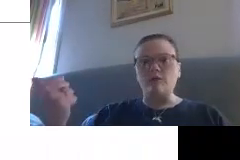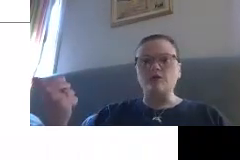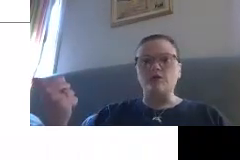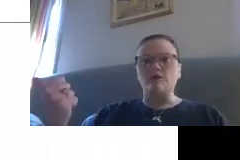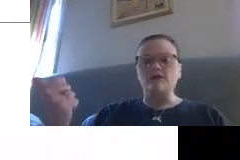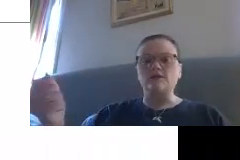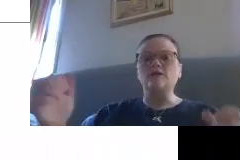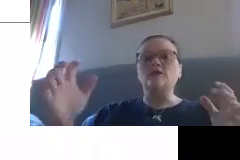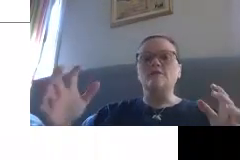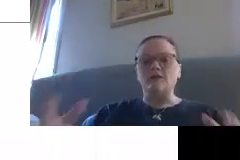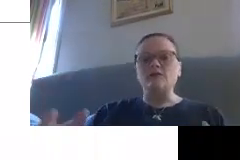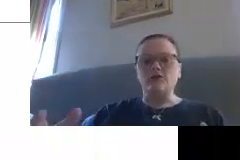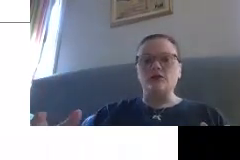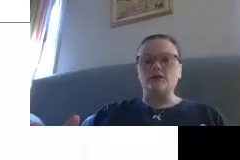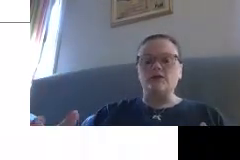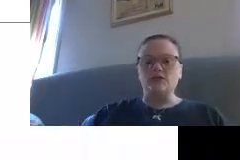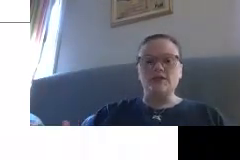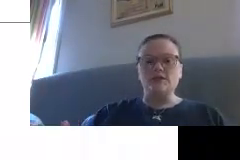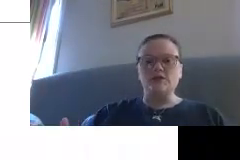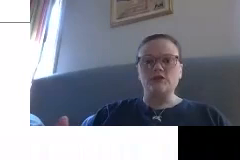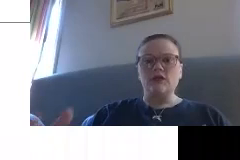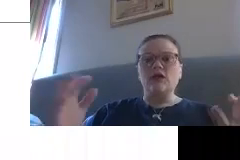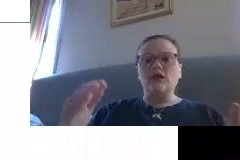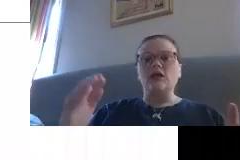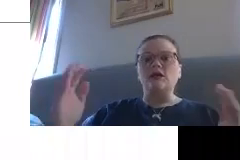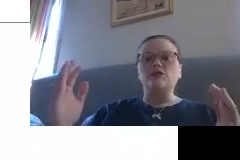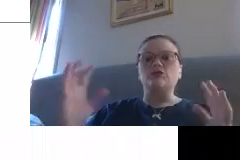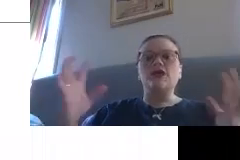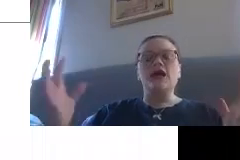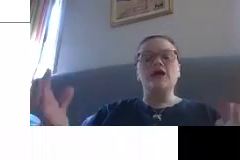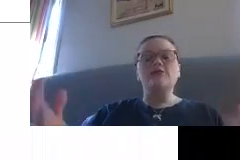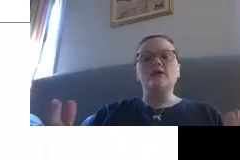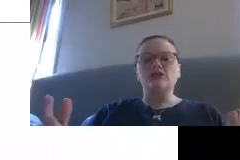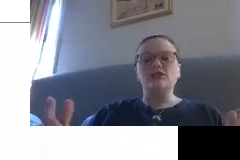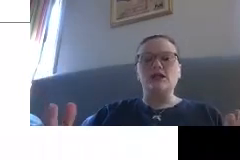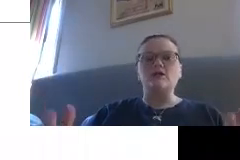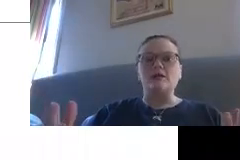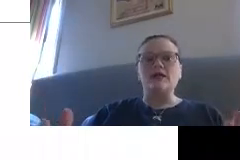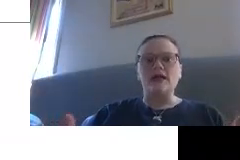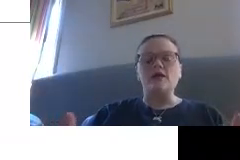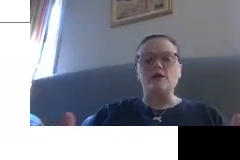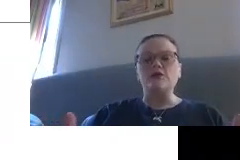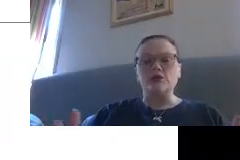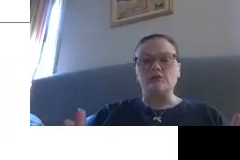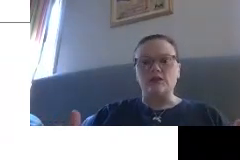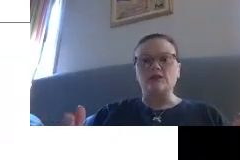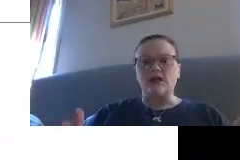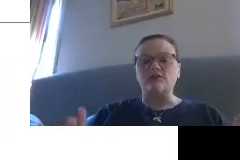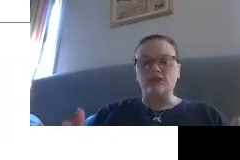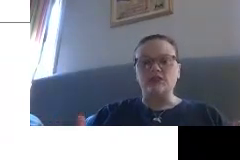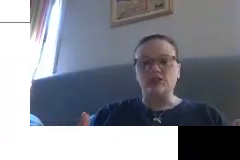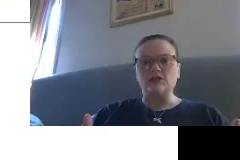We went back to our reasons. This was for Houston legislators. And so just have a rationale about how you shape